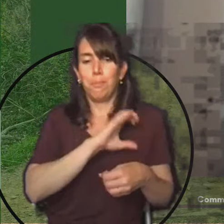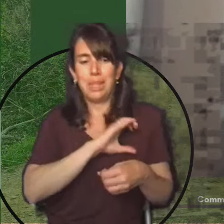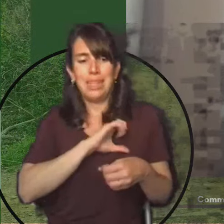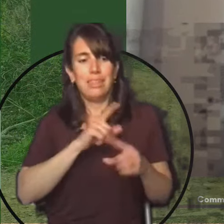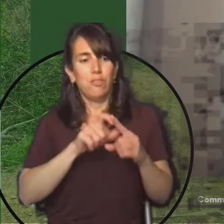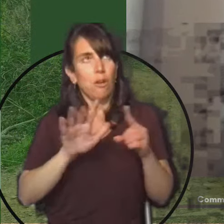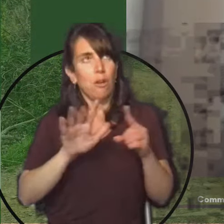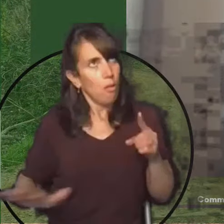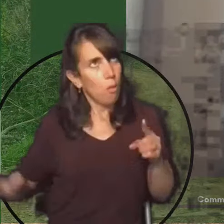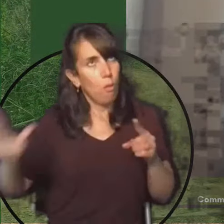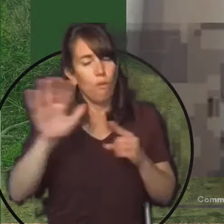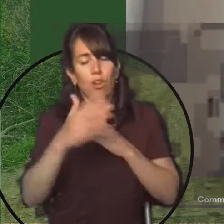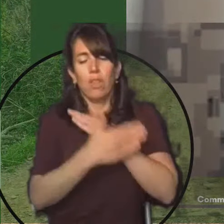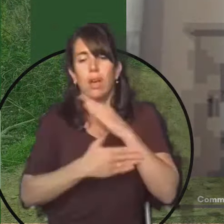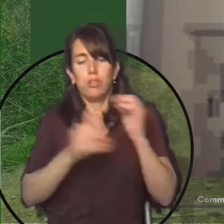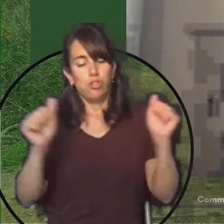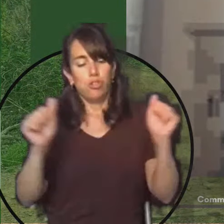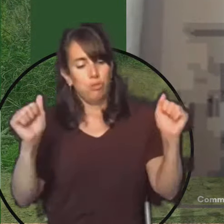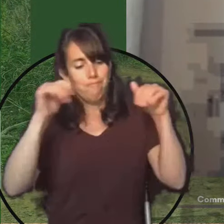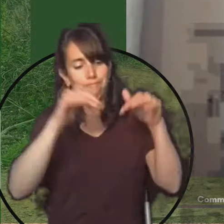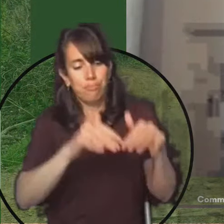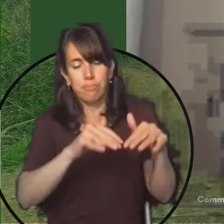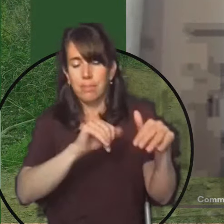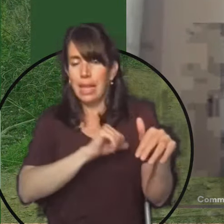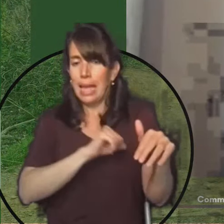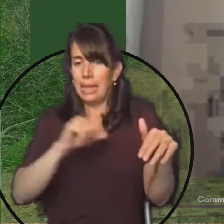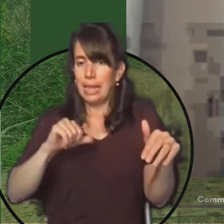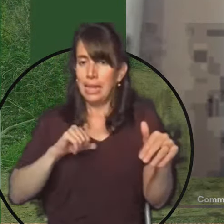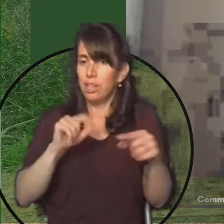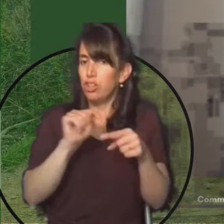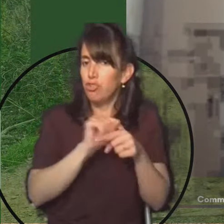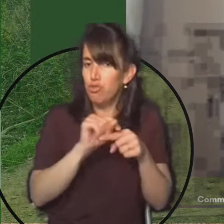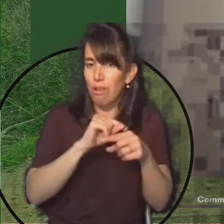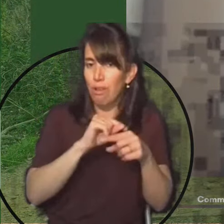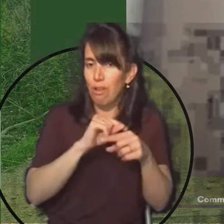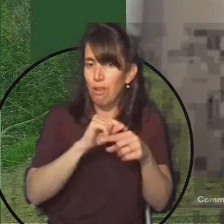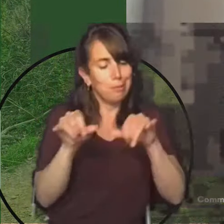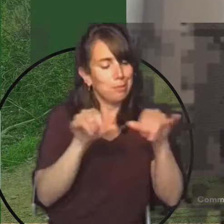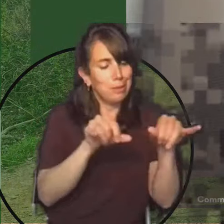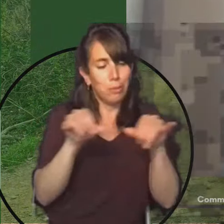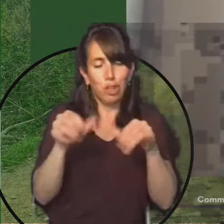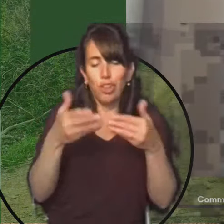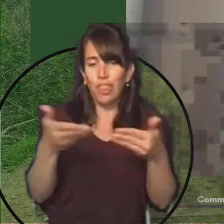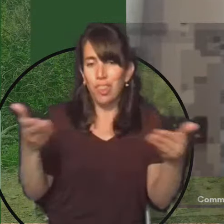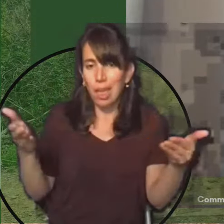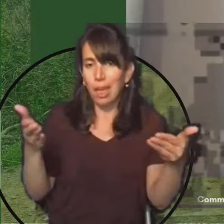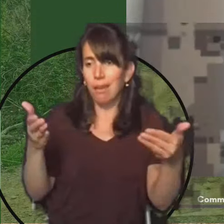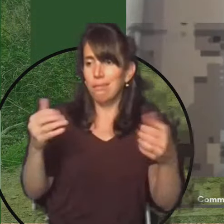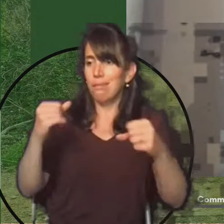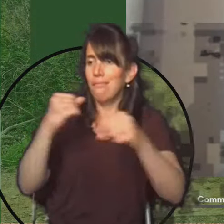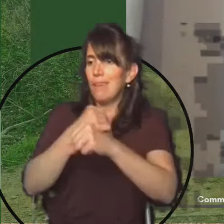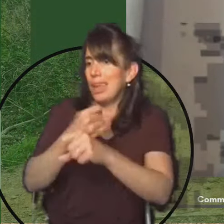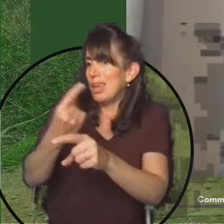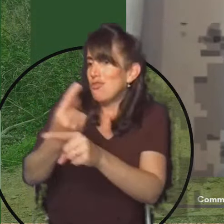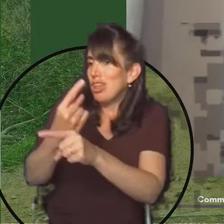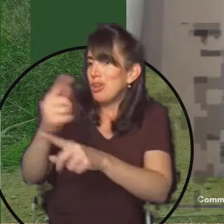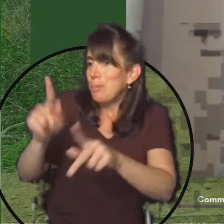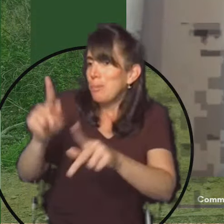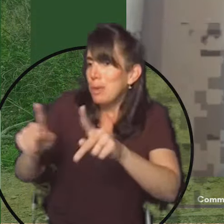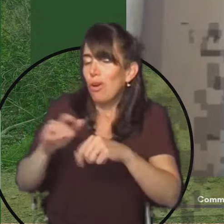country, and that they would be trained on similar tactics and strategies, which again